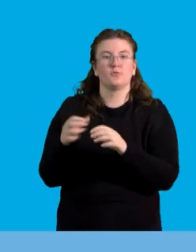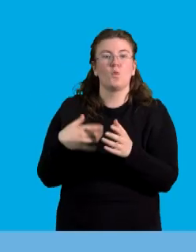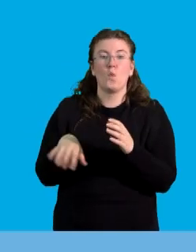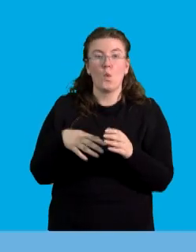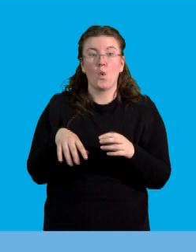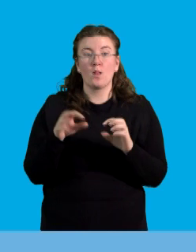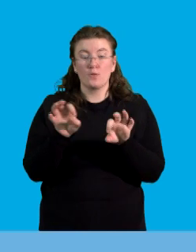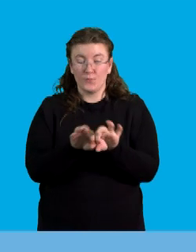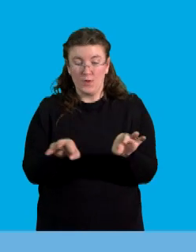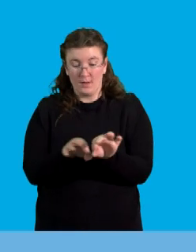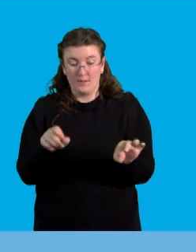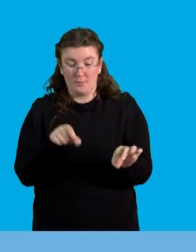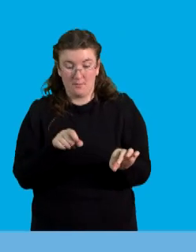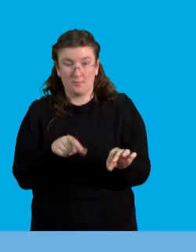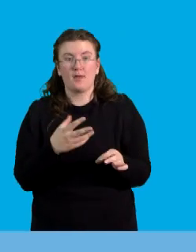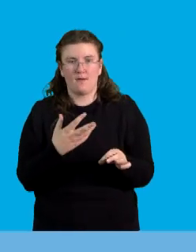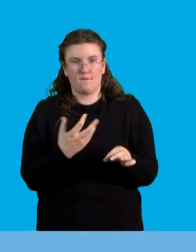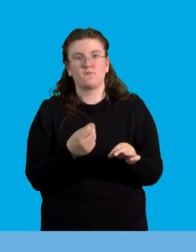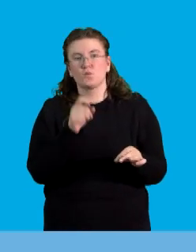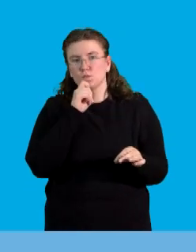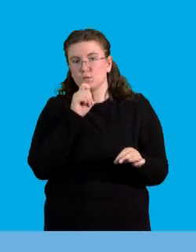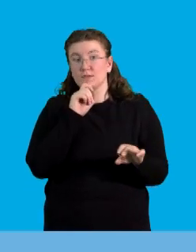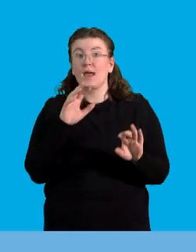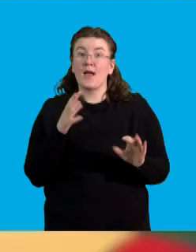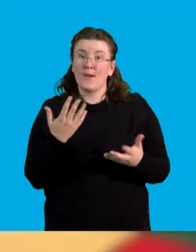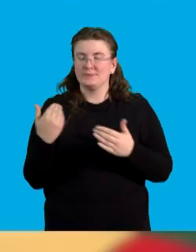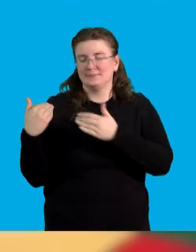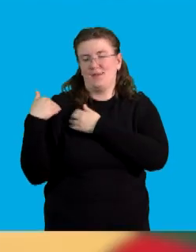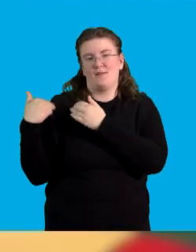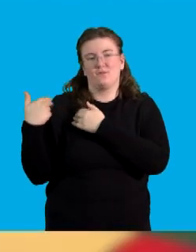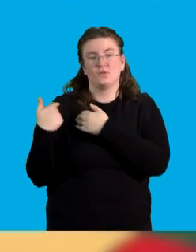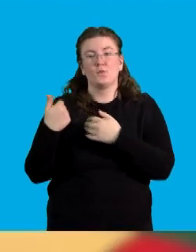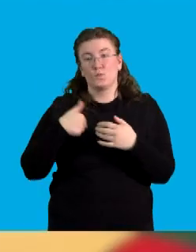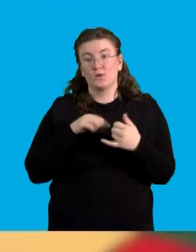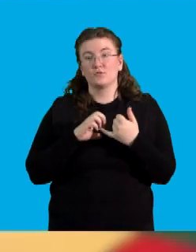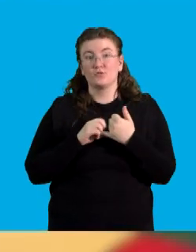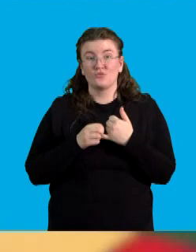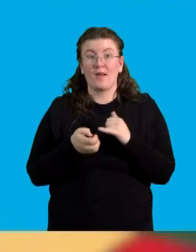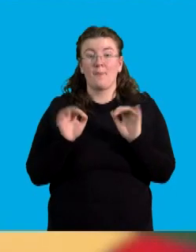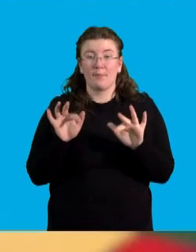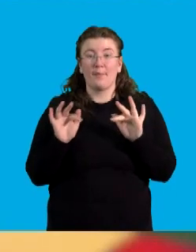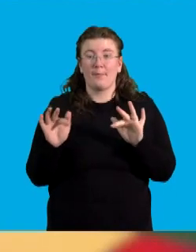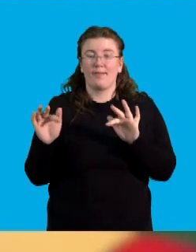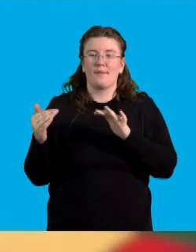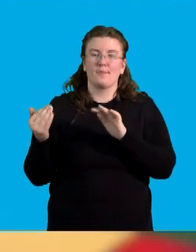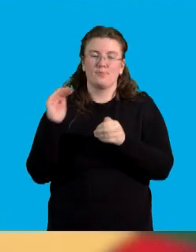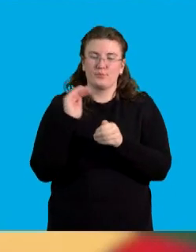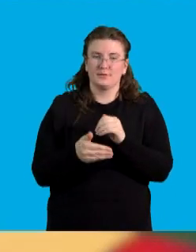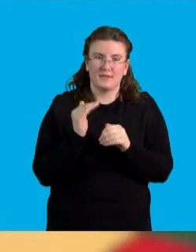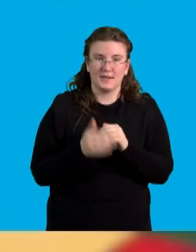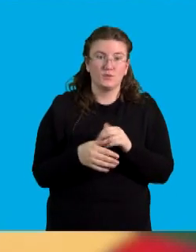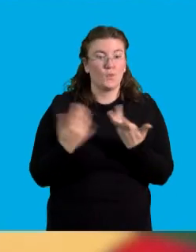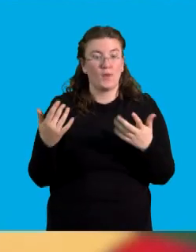plug, they are used as a safety precaution because we are trying to safeguard the humans or any living